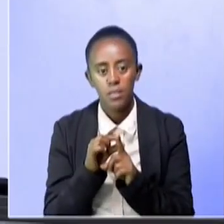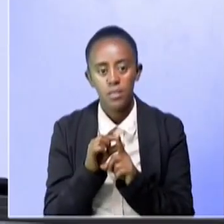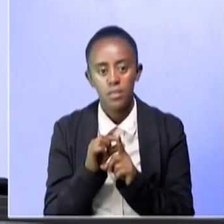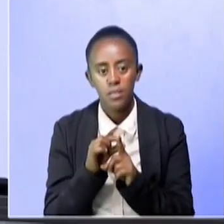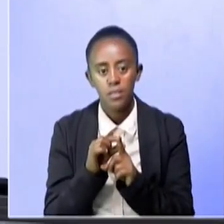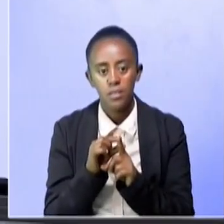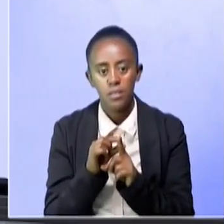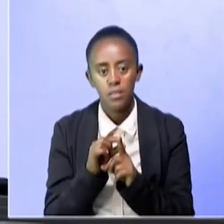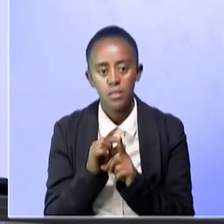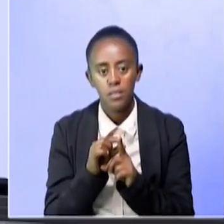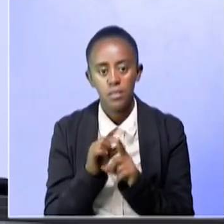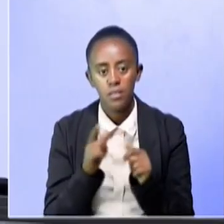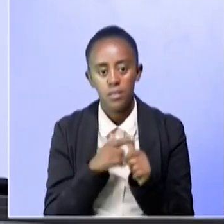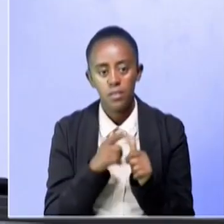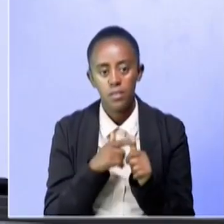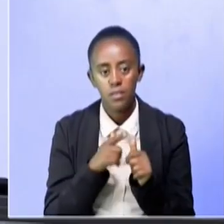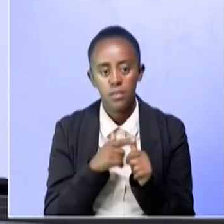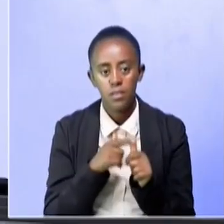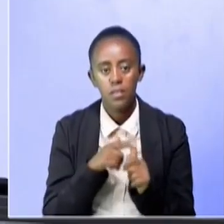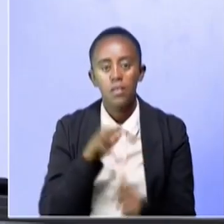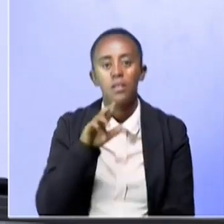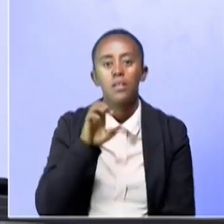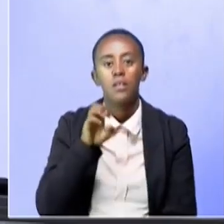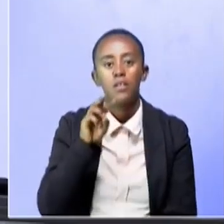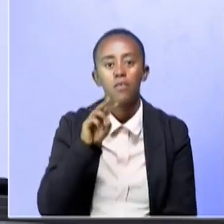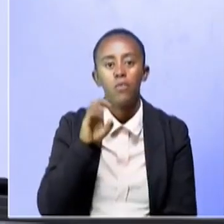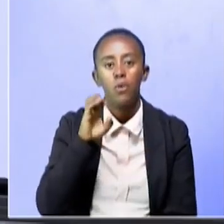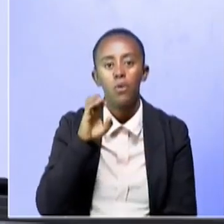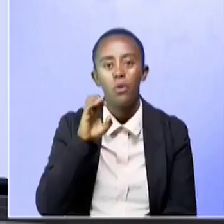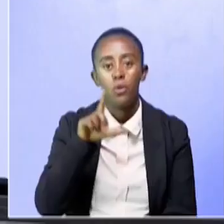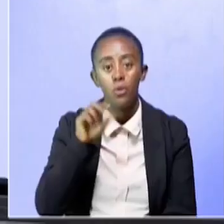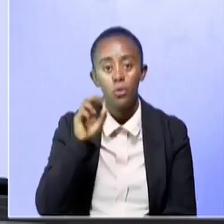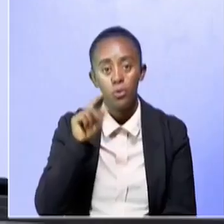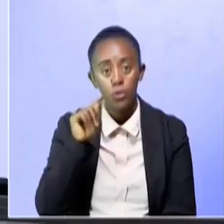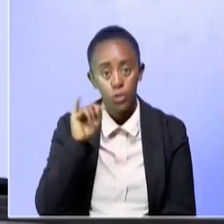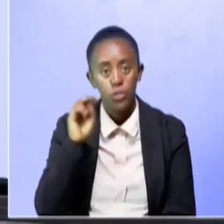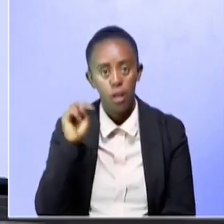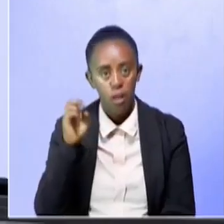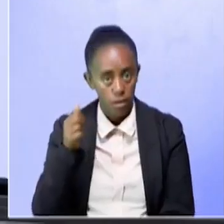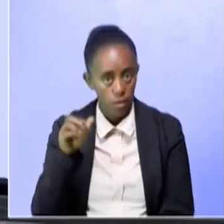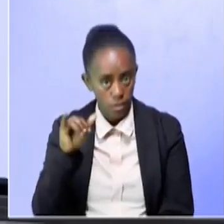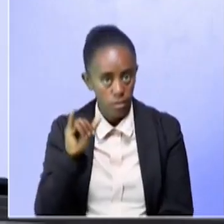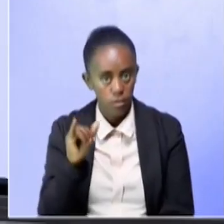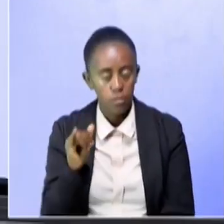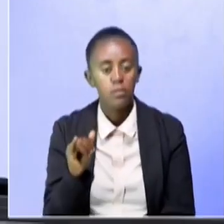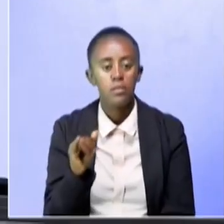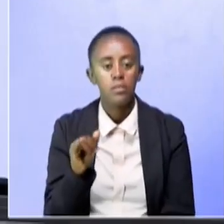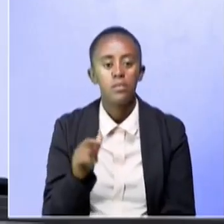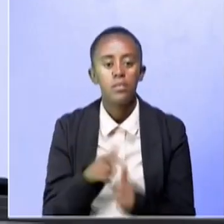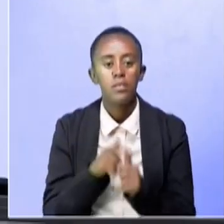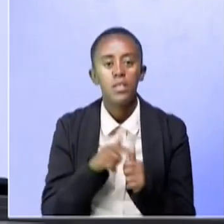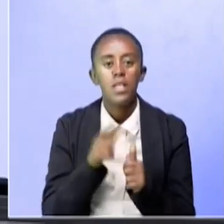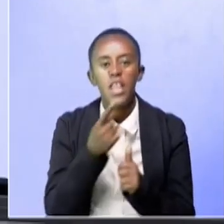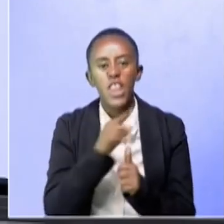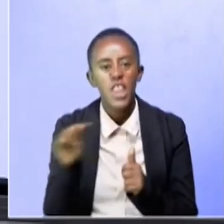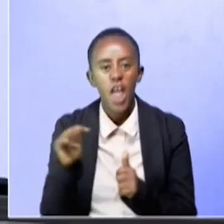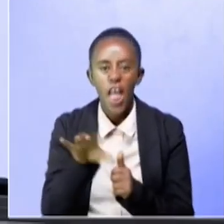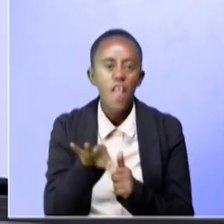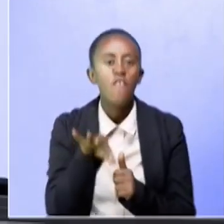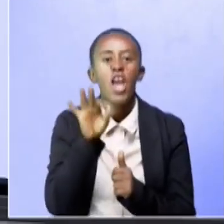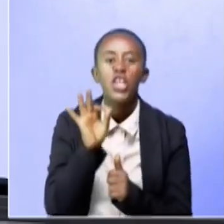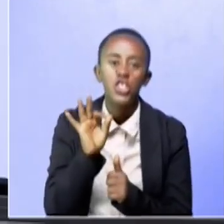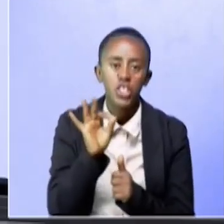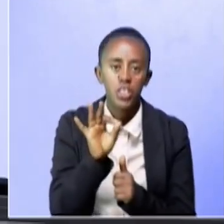Let's start from the first one, that is revolutionary. Good. Let's start. The invention of.